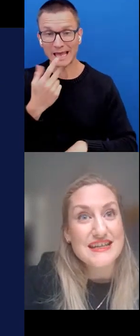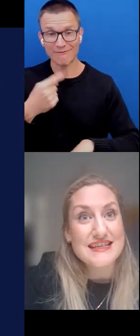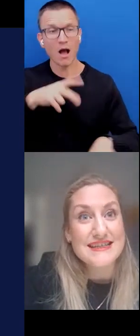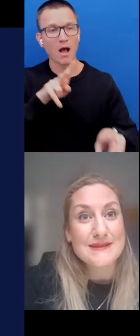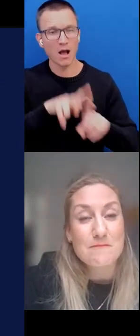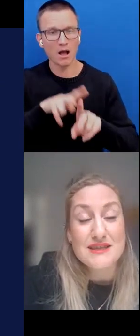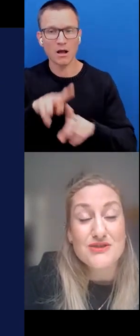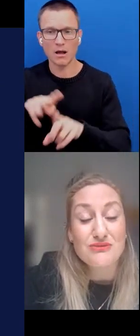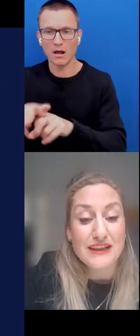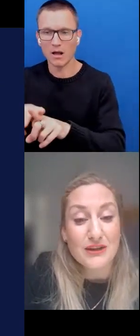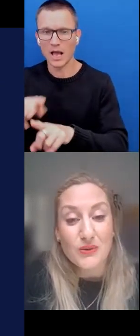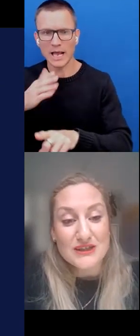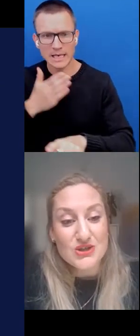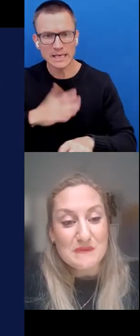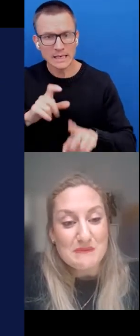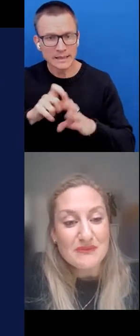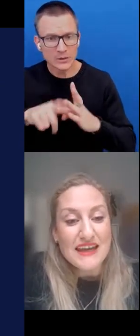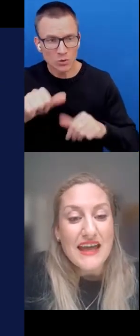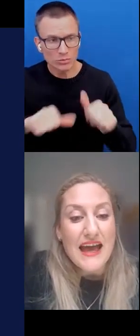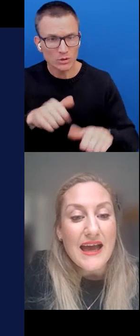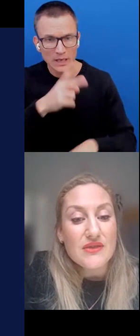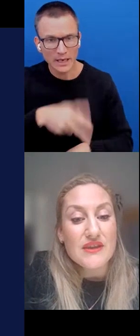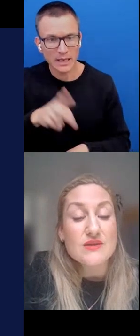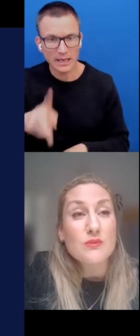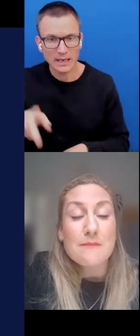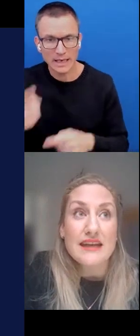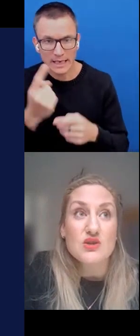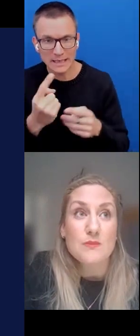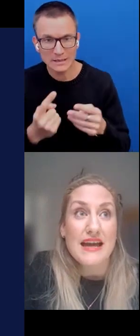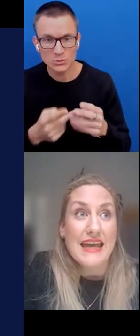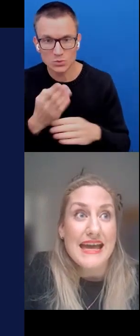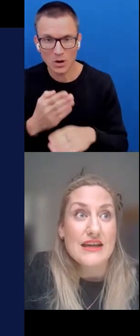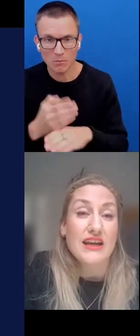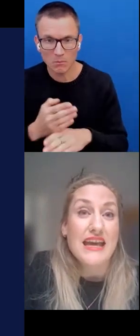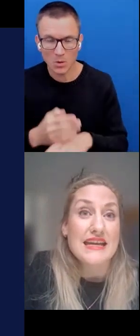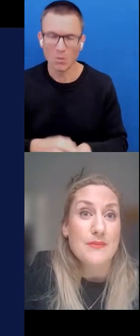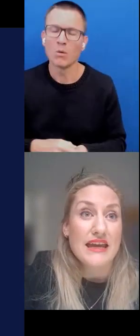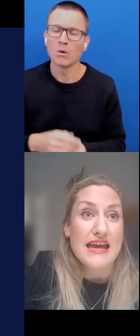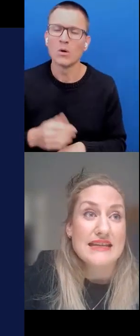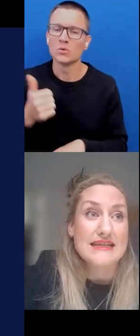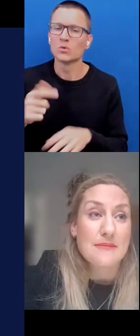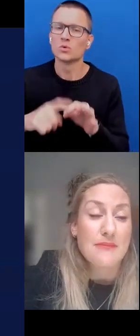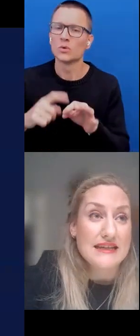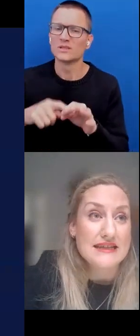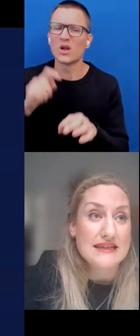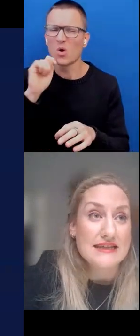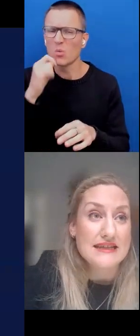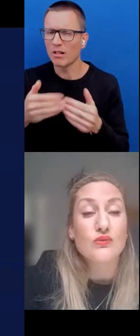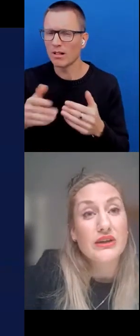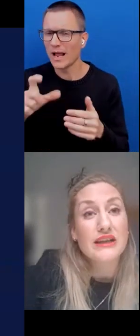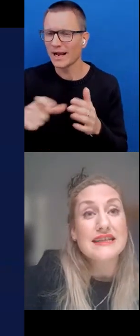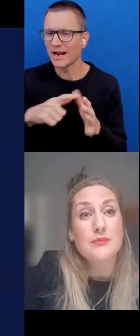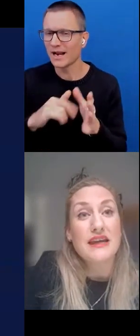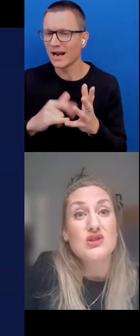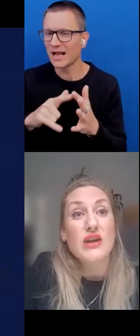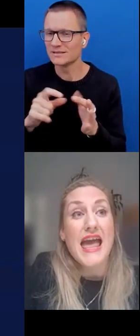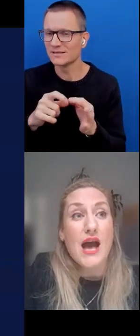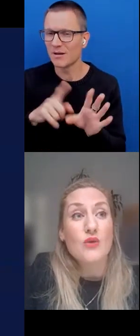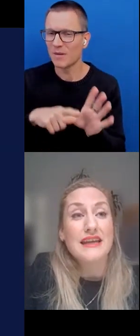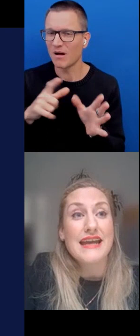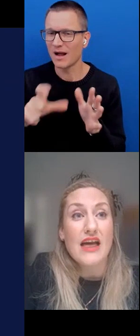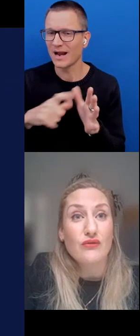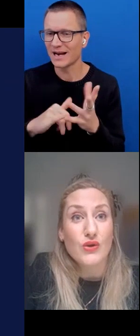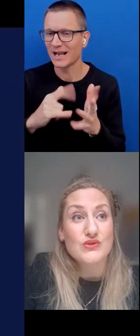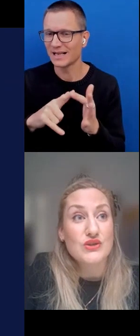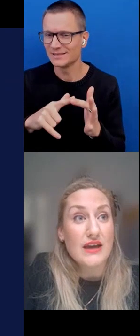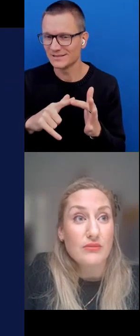recruitment processes? That's a really good question. This will be managed on a case-by-case basis, and it will really depend on